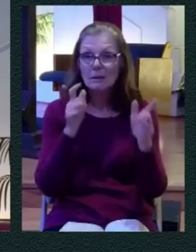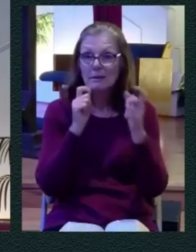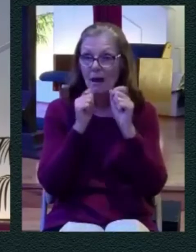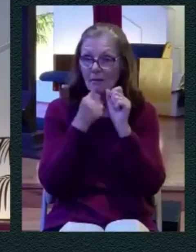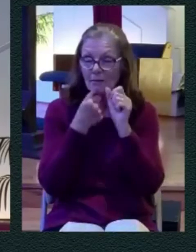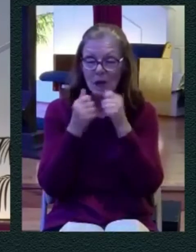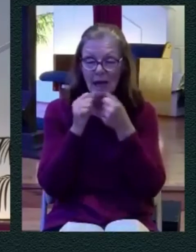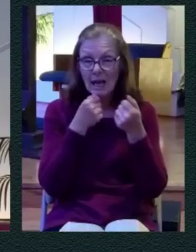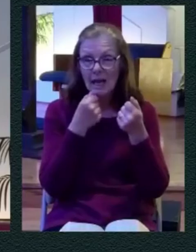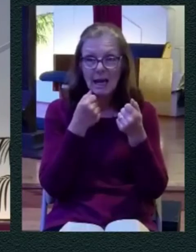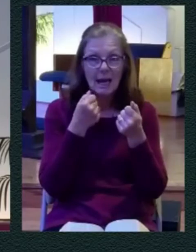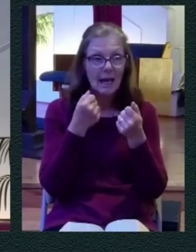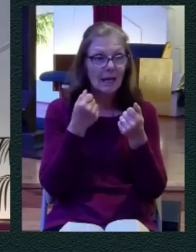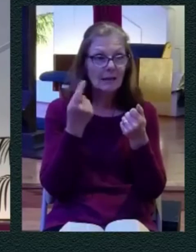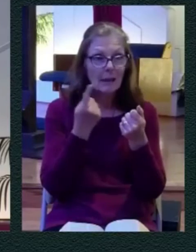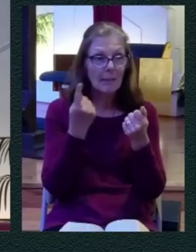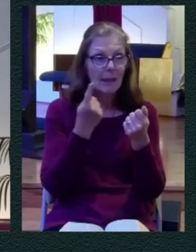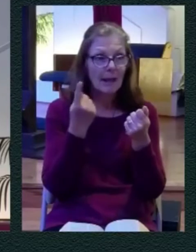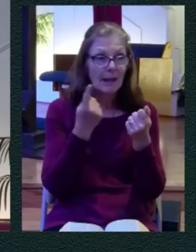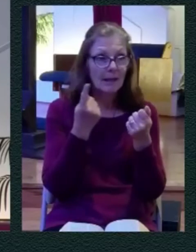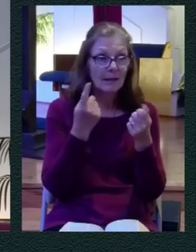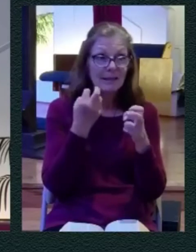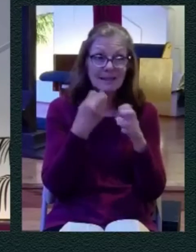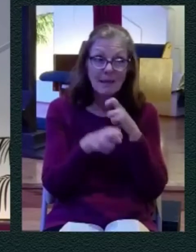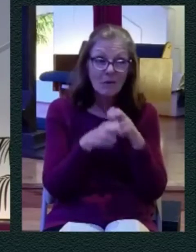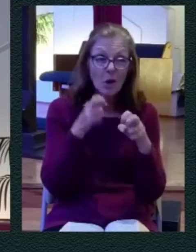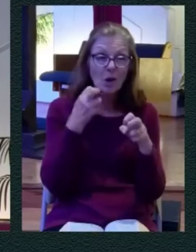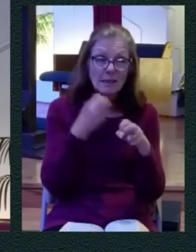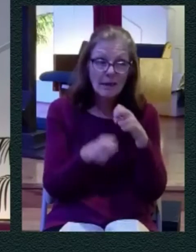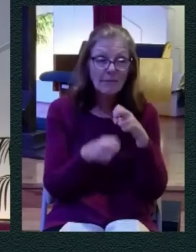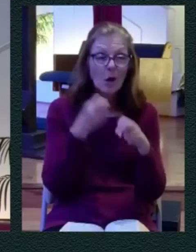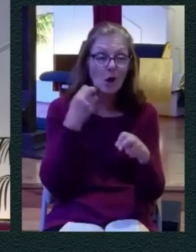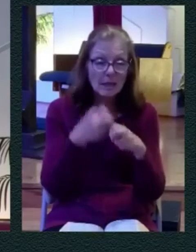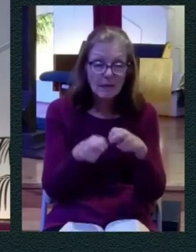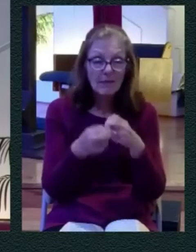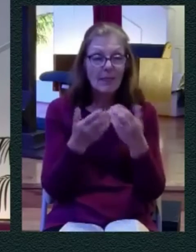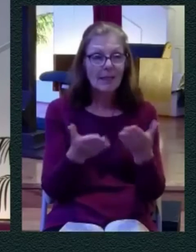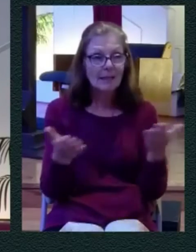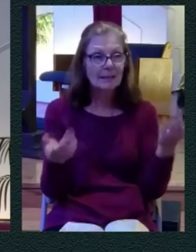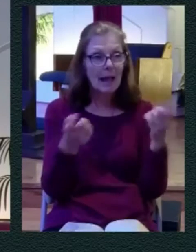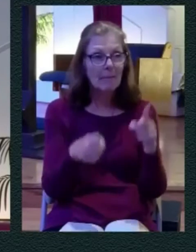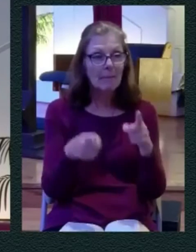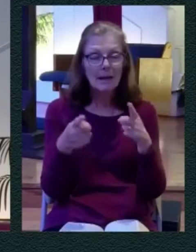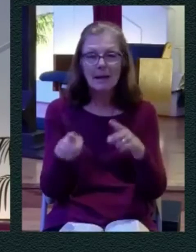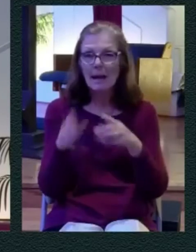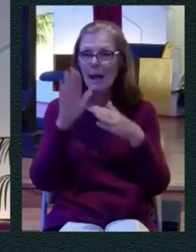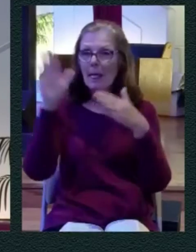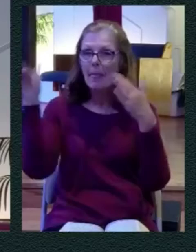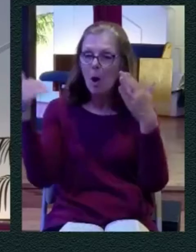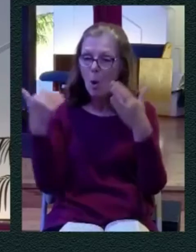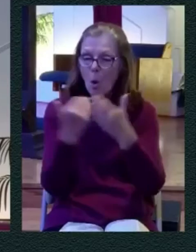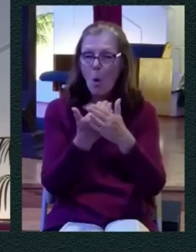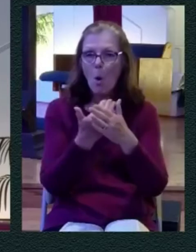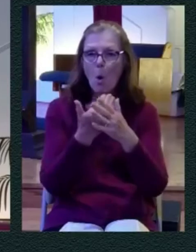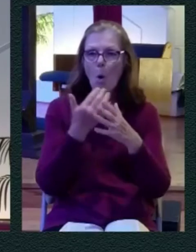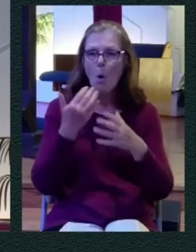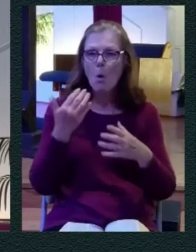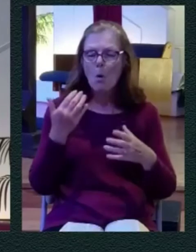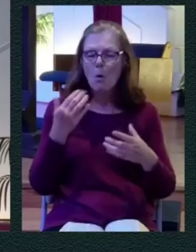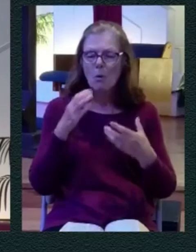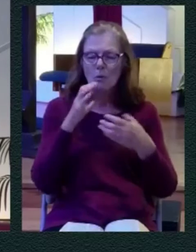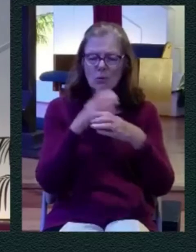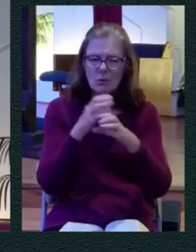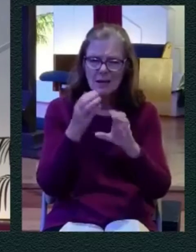The difficult condition of things, the whole of creation groaning, caught in